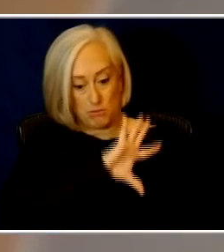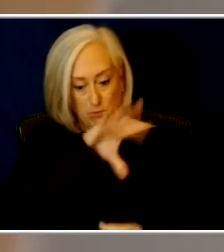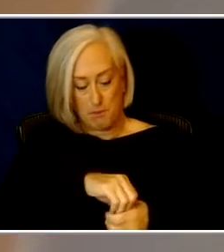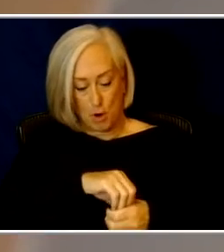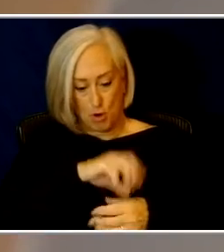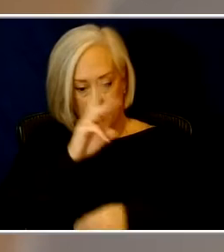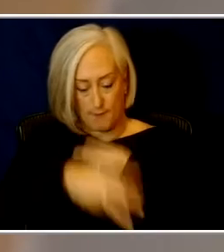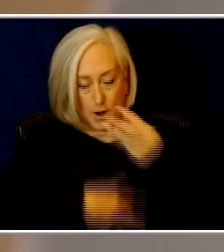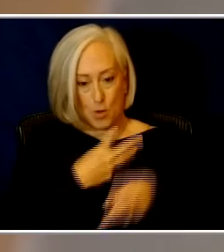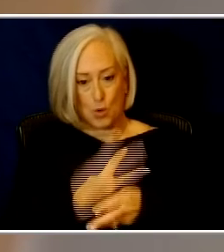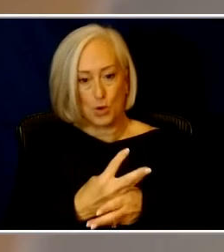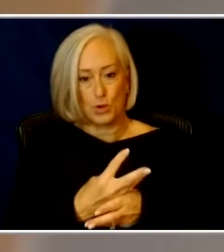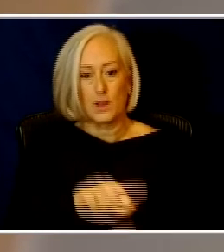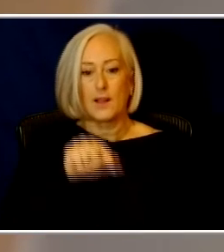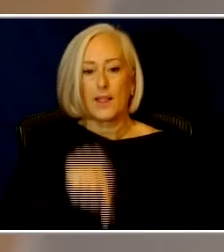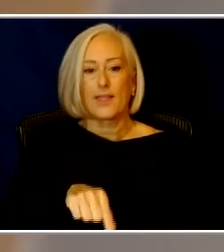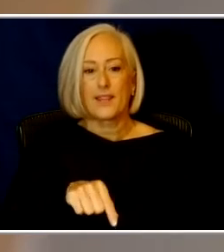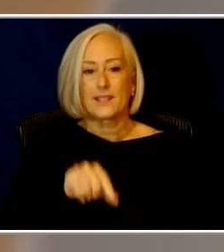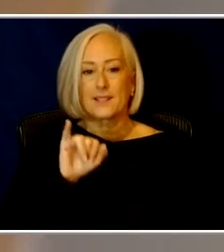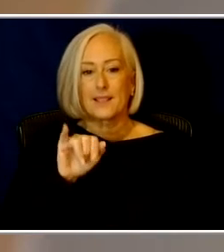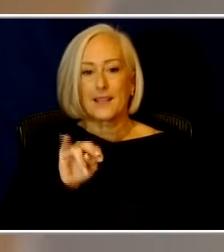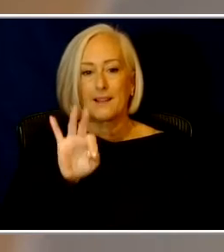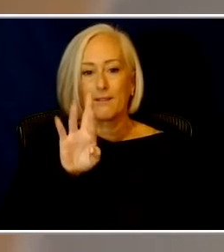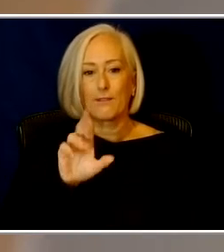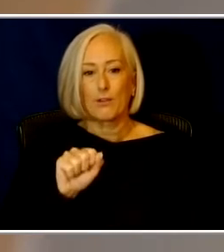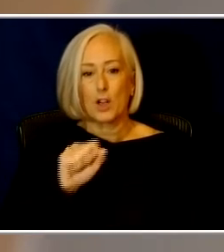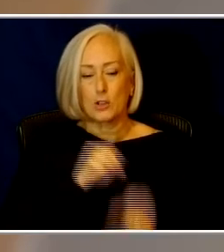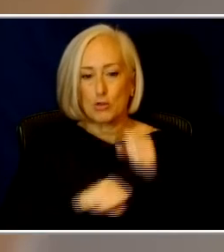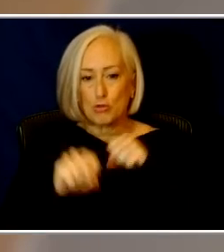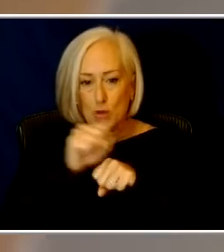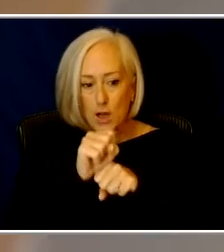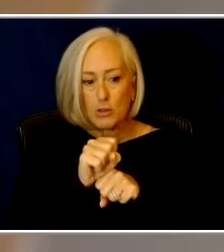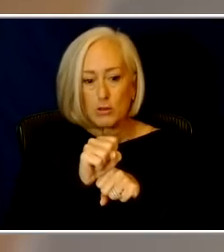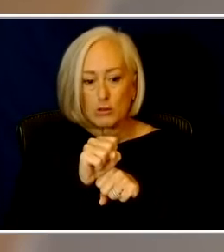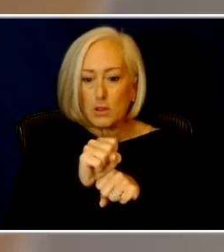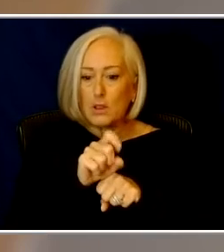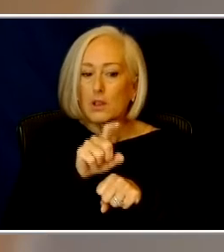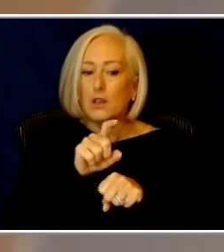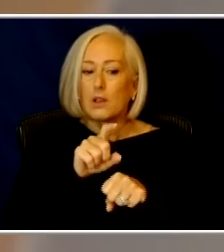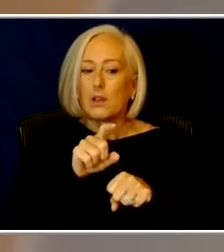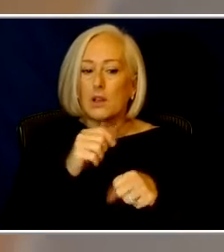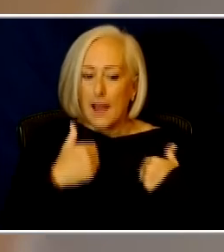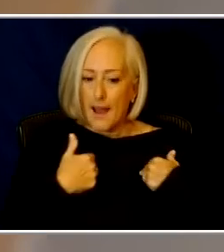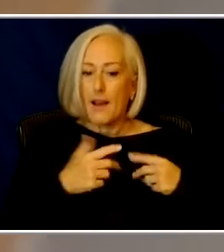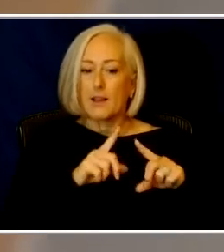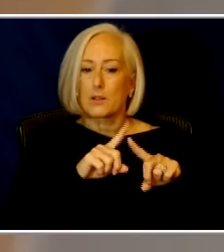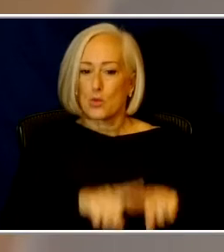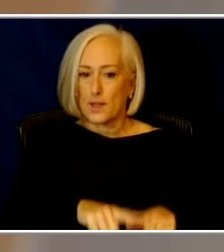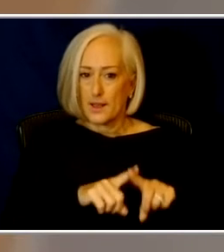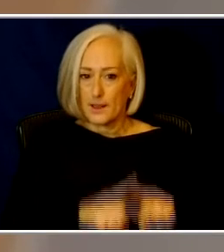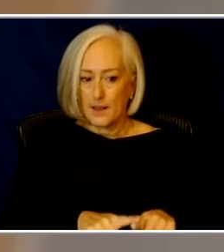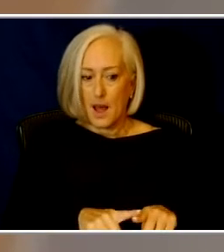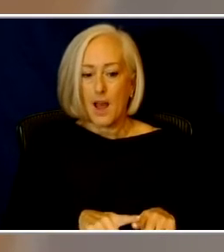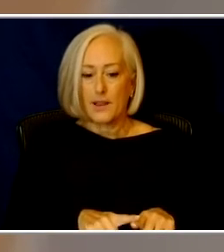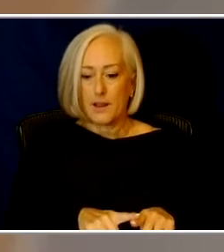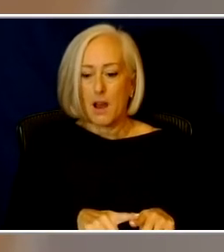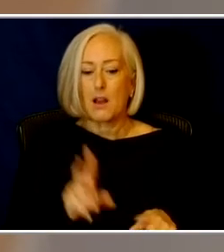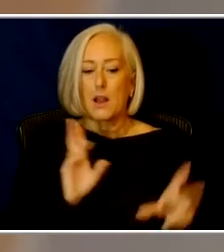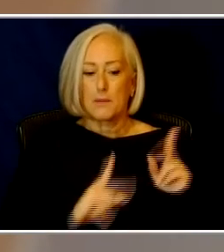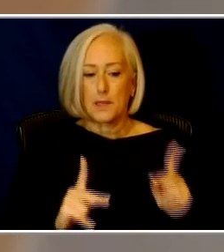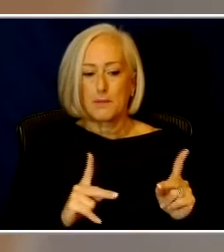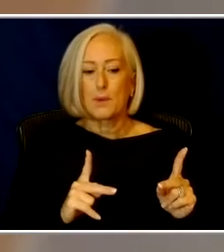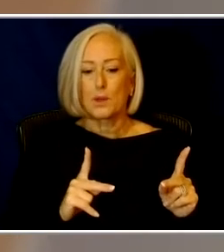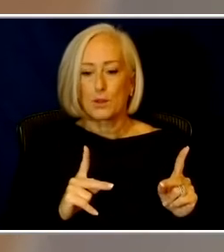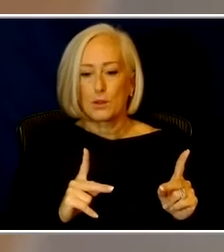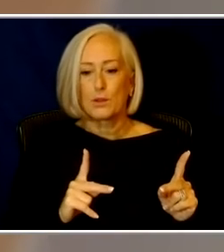is an infrastructure that has relied for many years on the goodwill of the people who deliver that